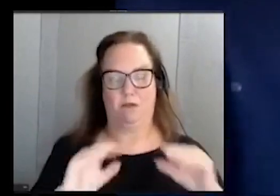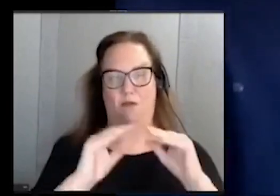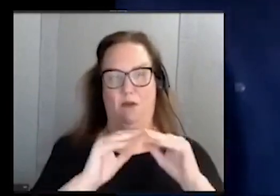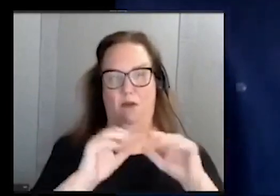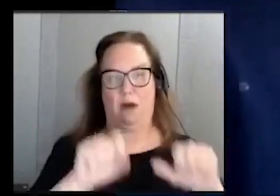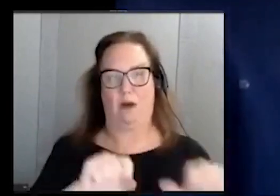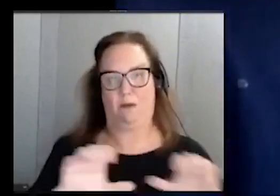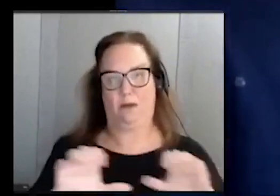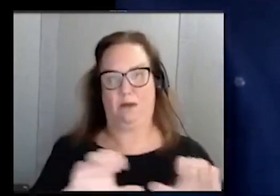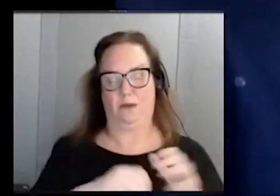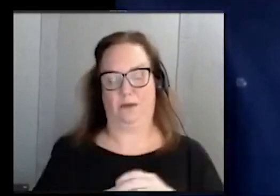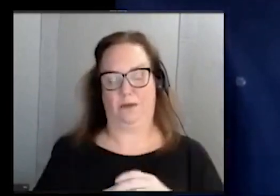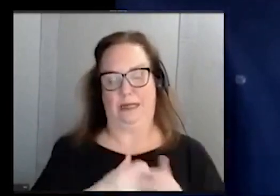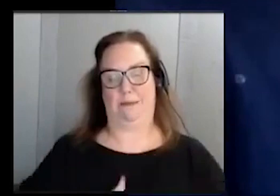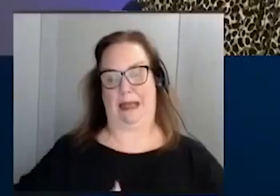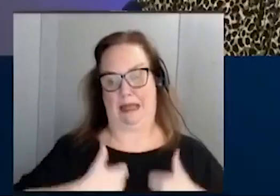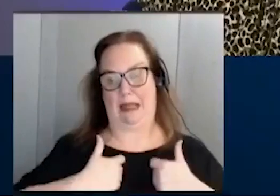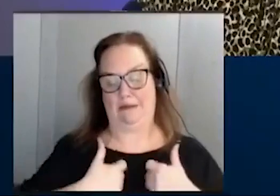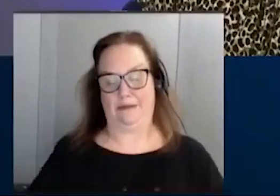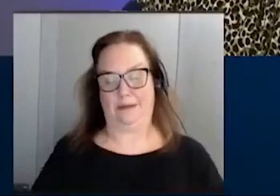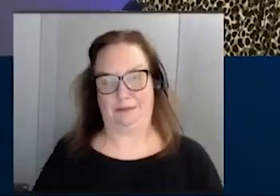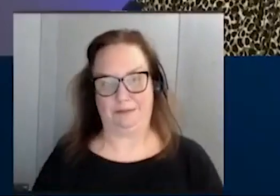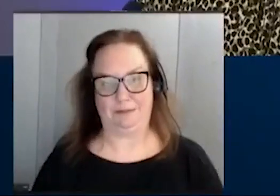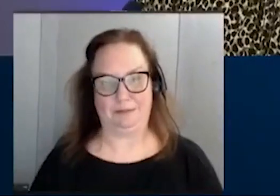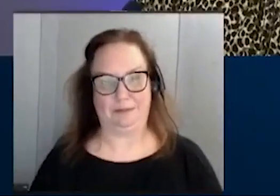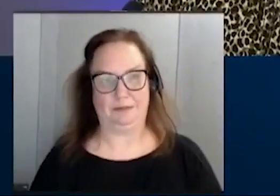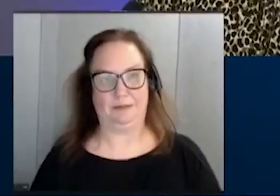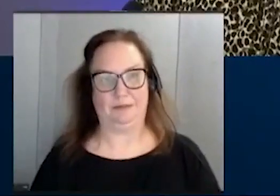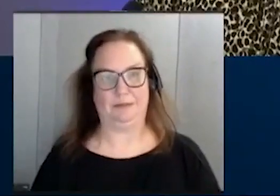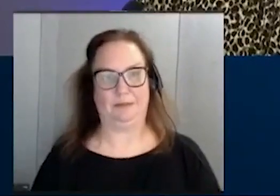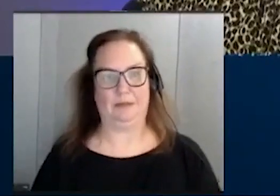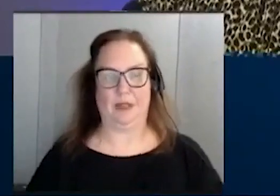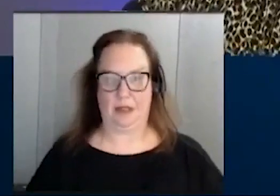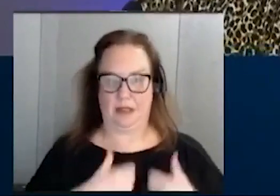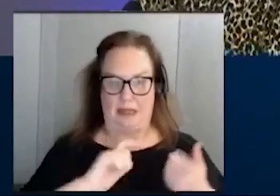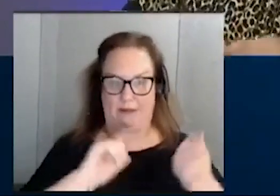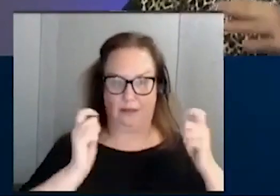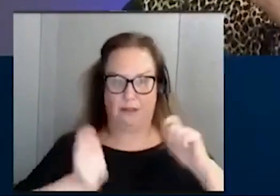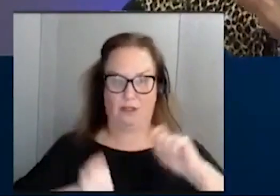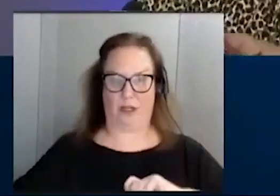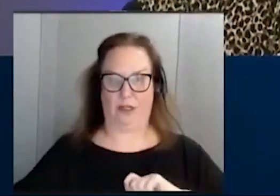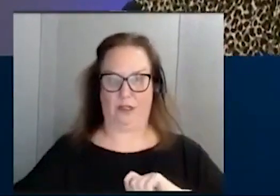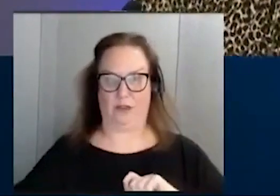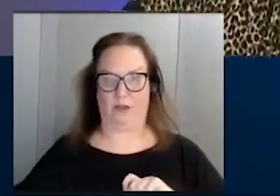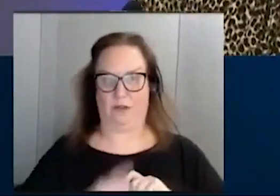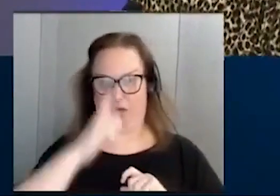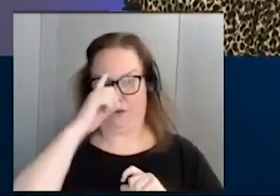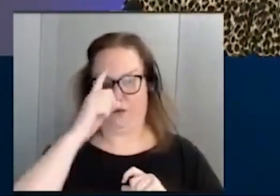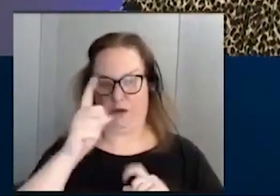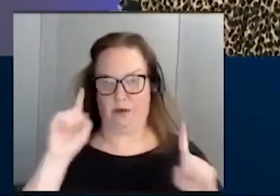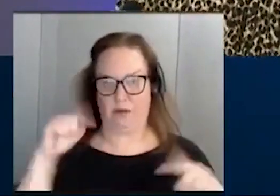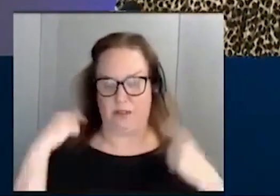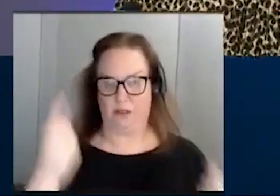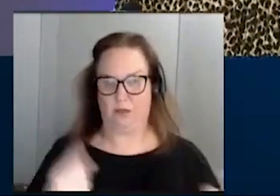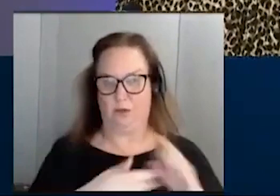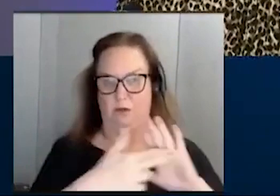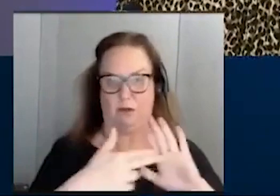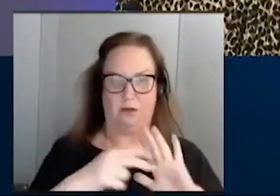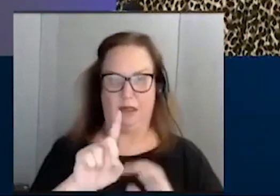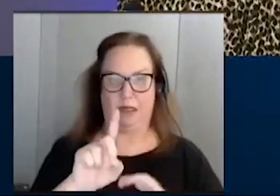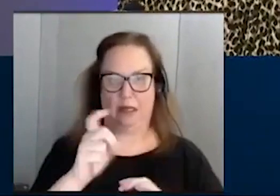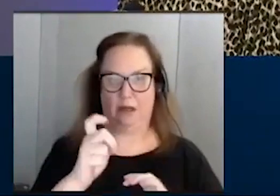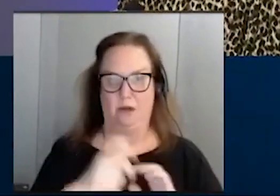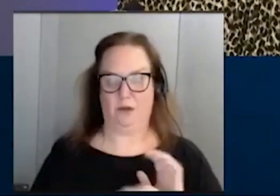life. How's life changed for Made you, it though, easier. since how has it changed for you since you were diagnosed? What have been some of your